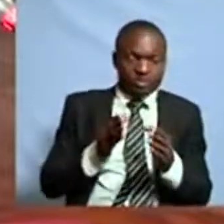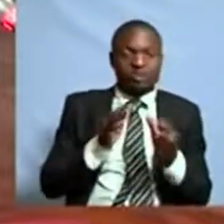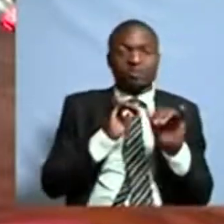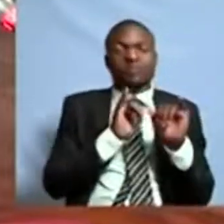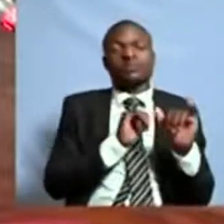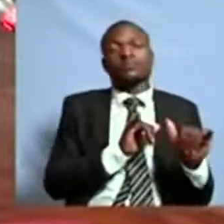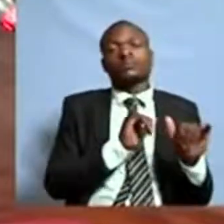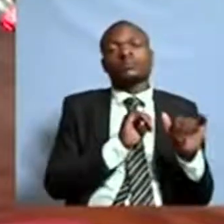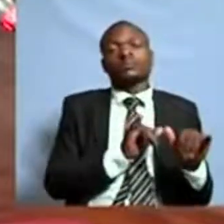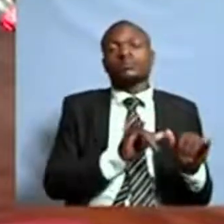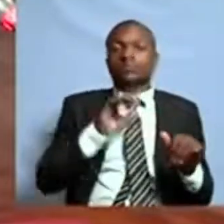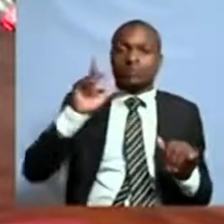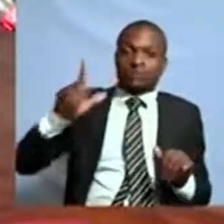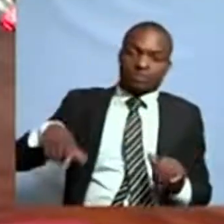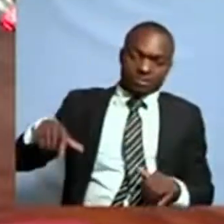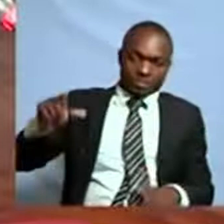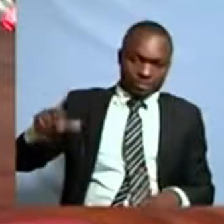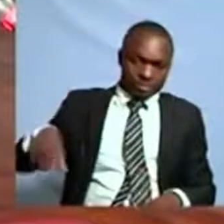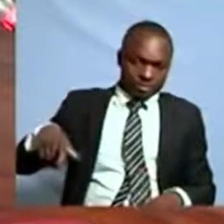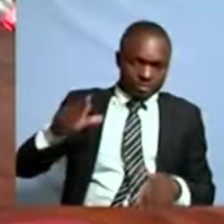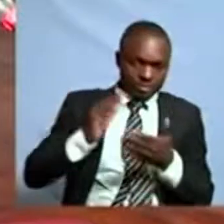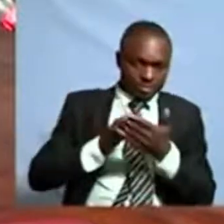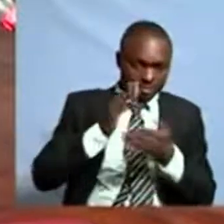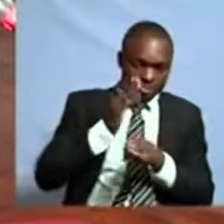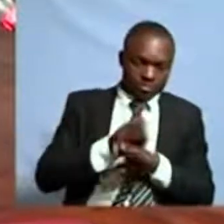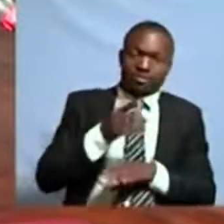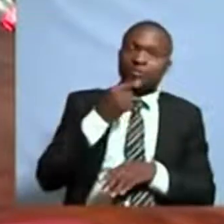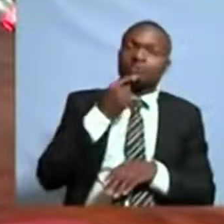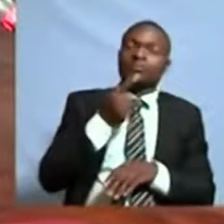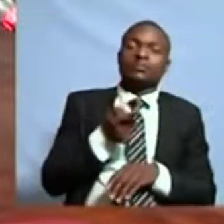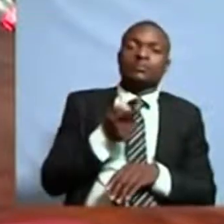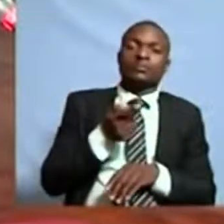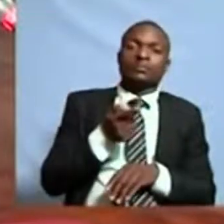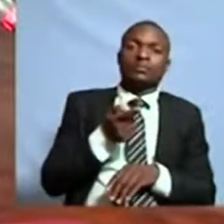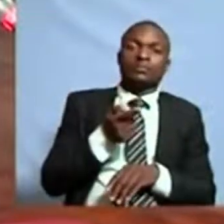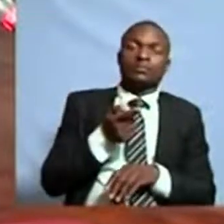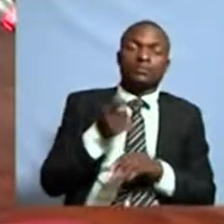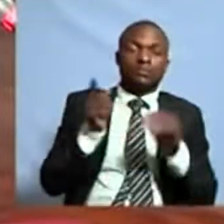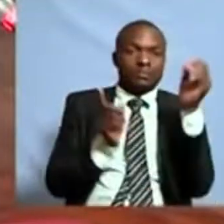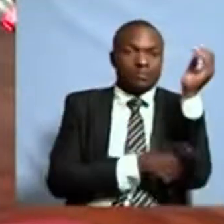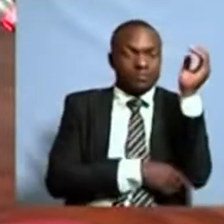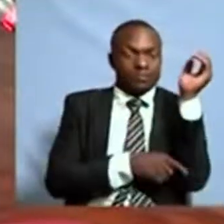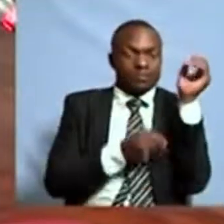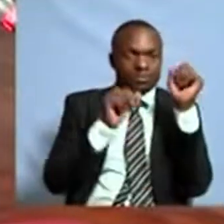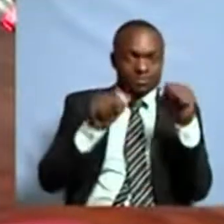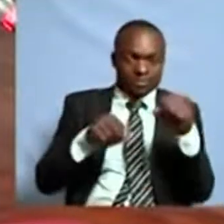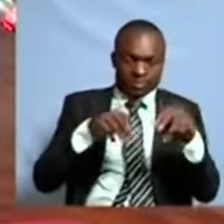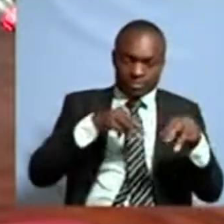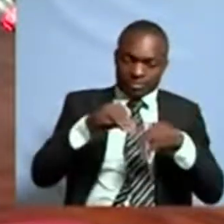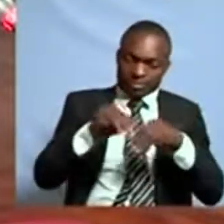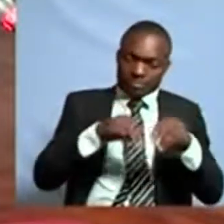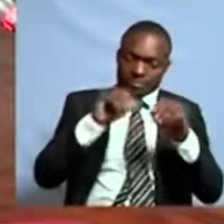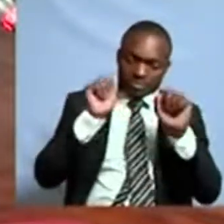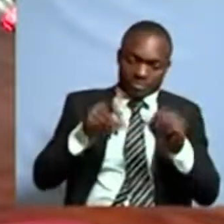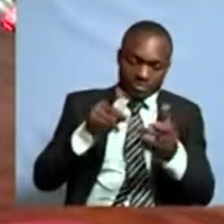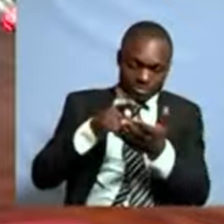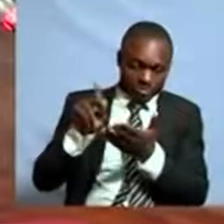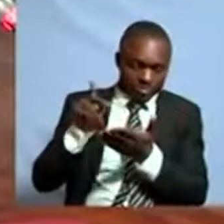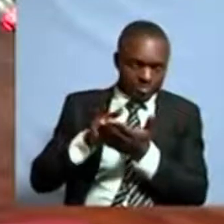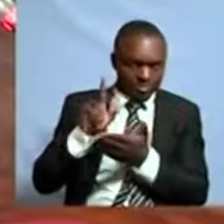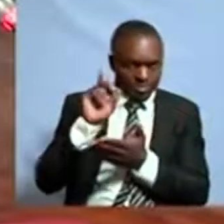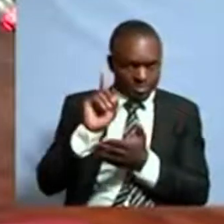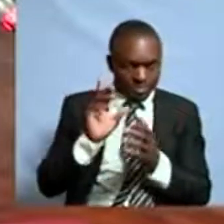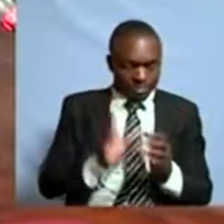deliberately delay the remittances. After all, they'll be saying the penalty is affordable, we can pay it. That is one